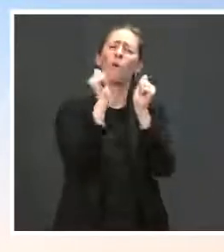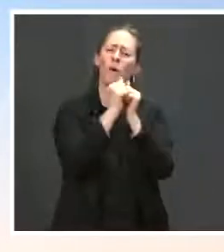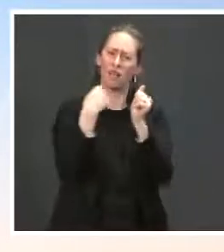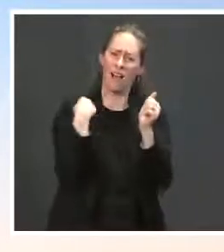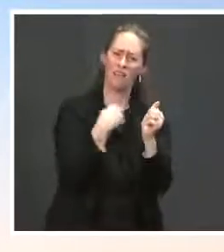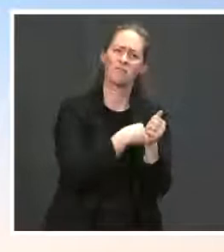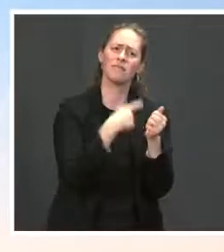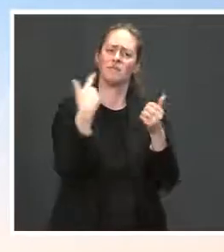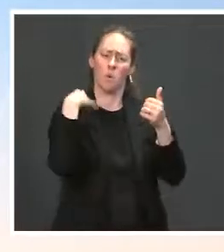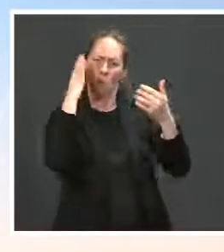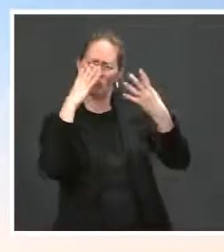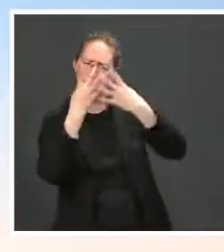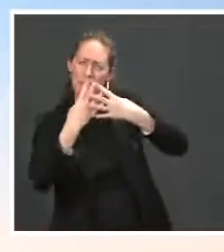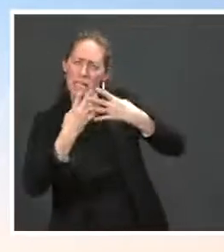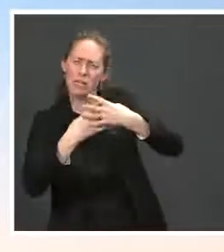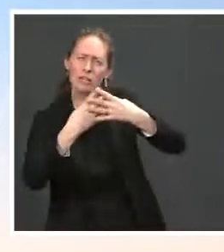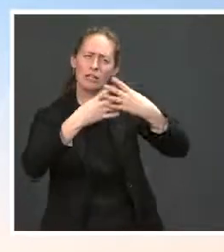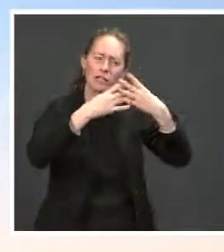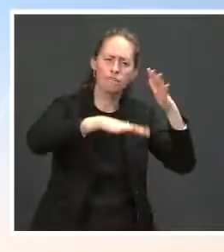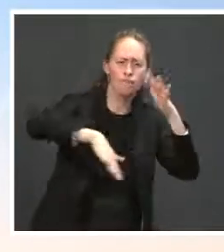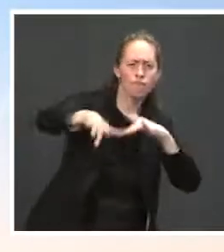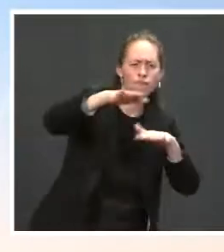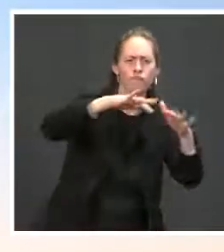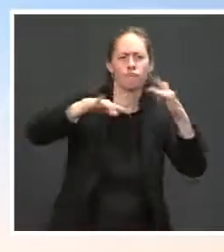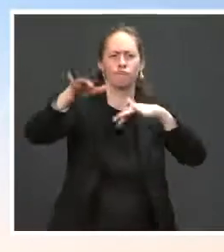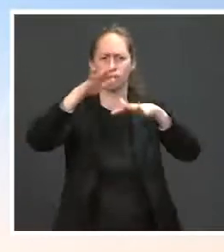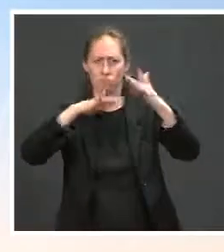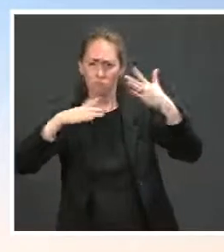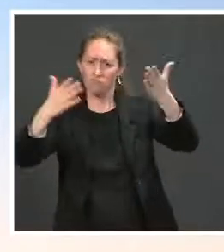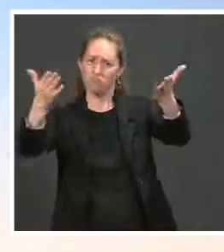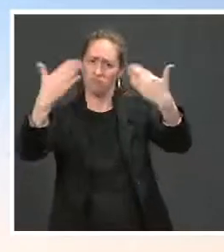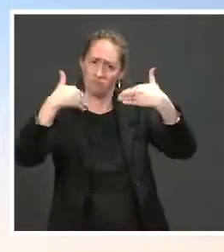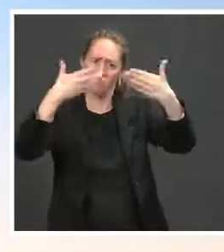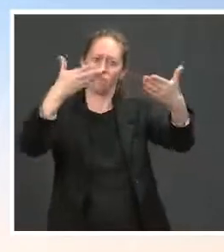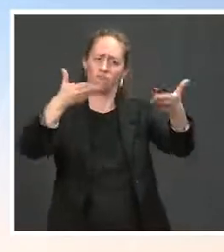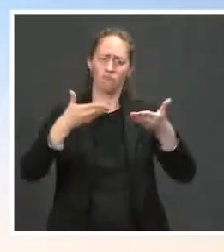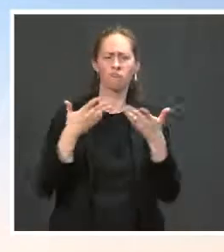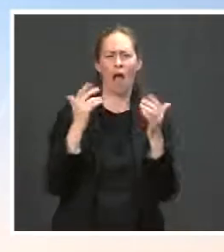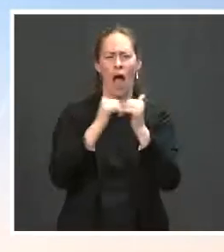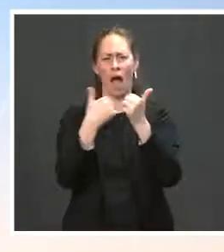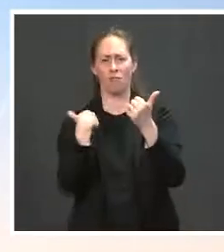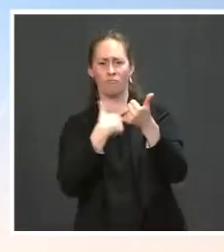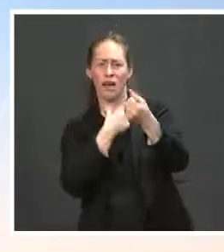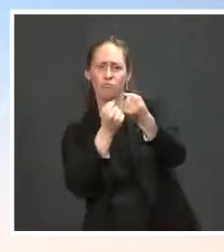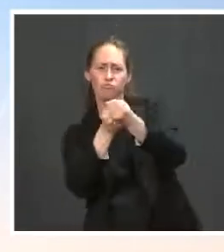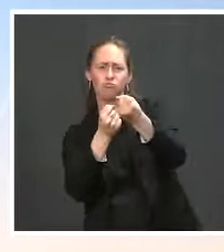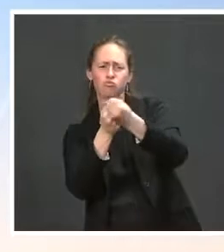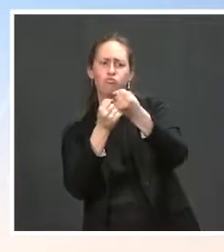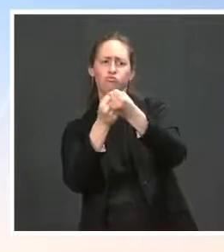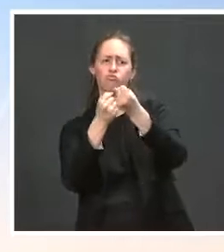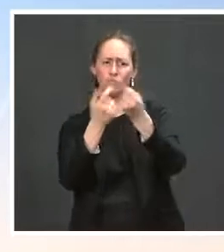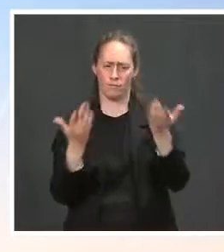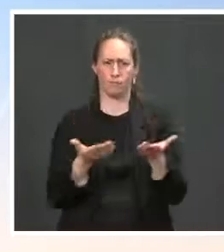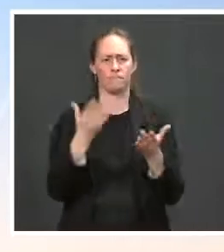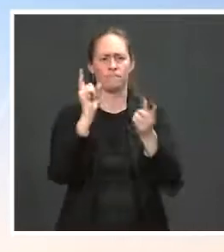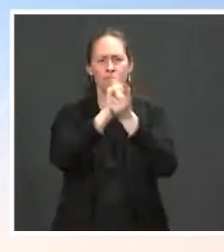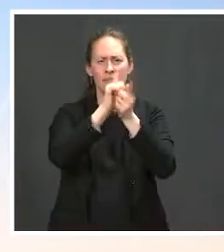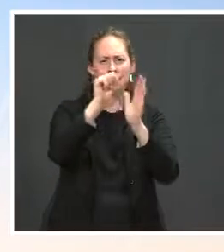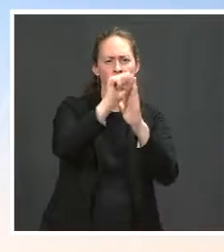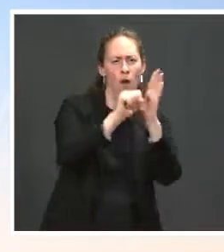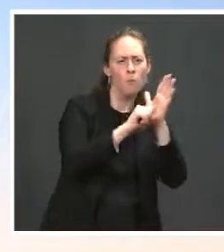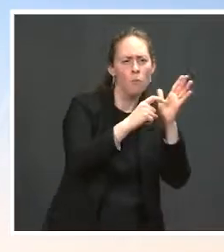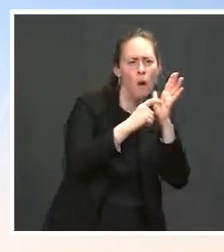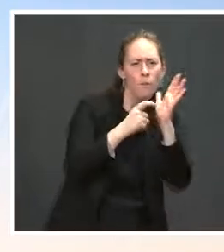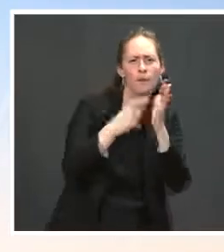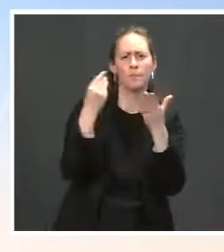vetting, work with us on resettling and assistance that's needed. There are legal requirements and funding requirements that we need to help refugees when they come